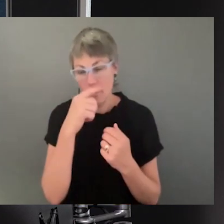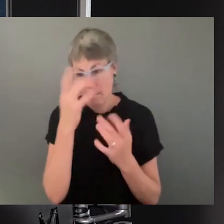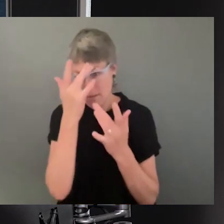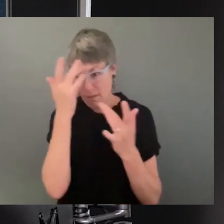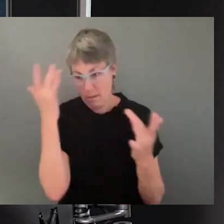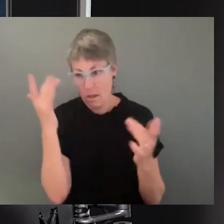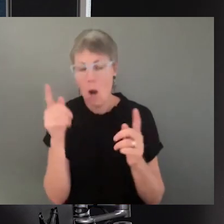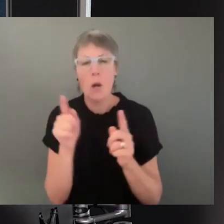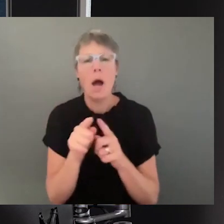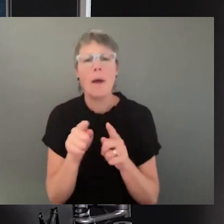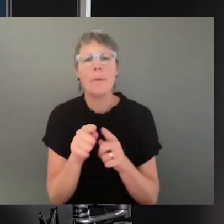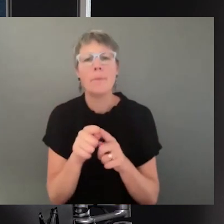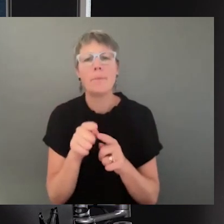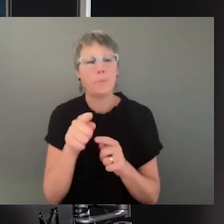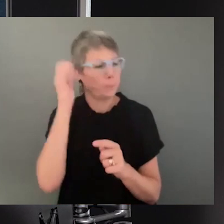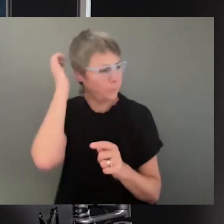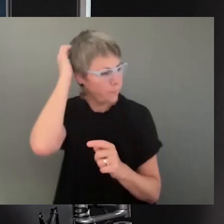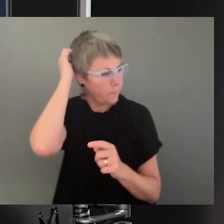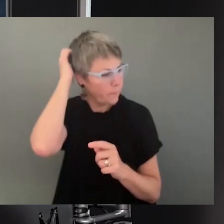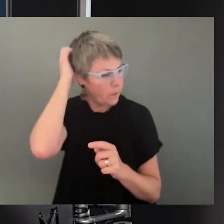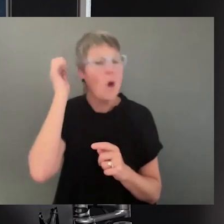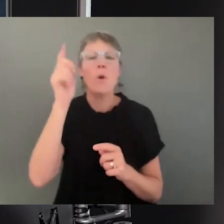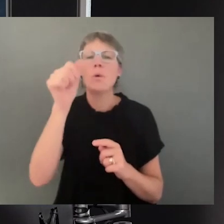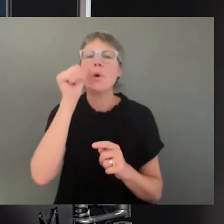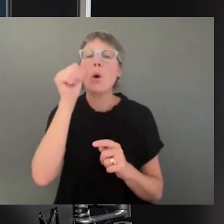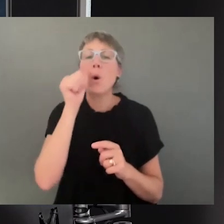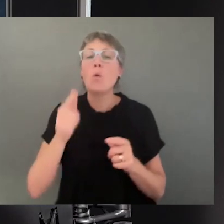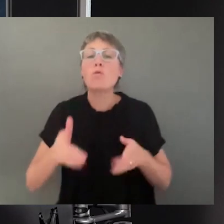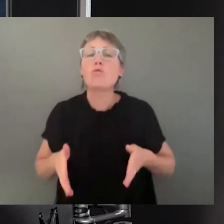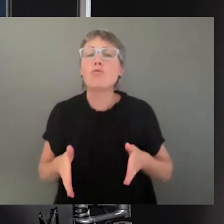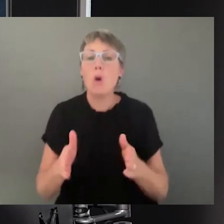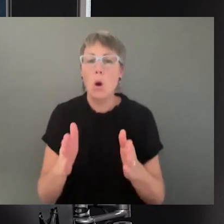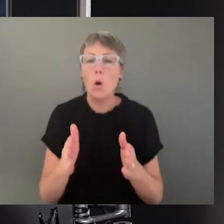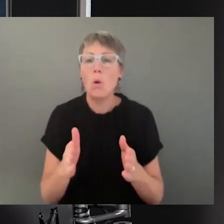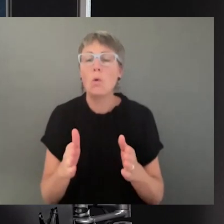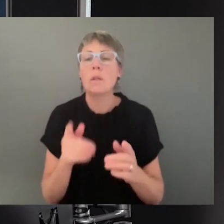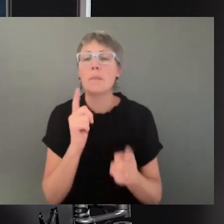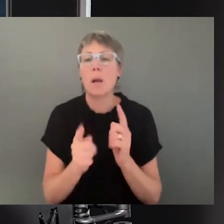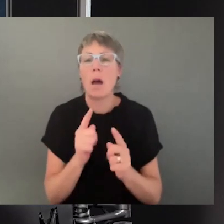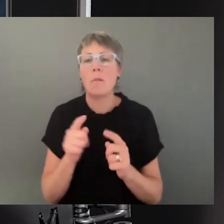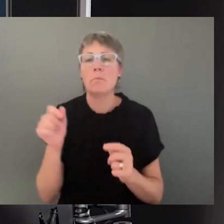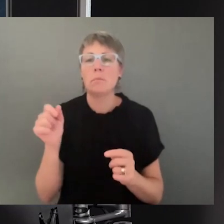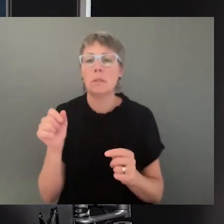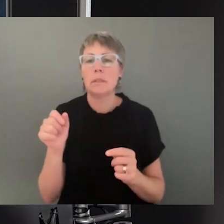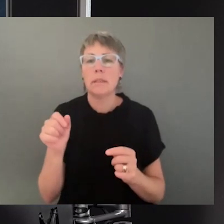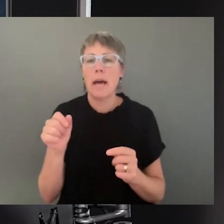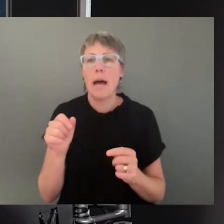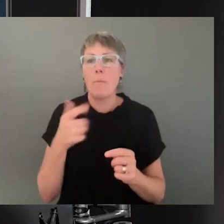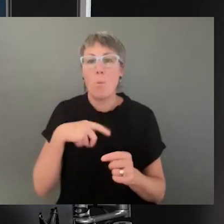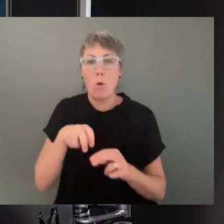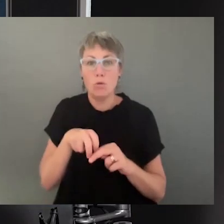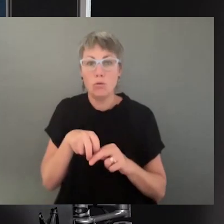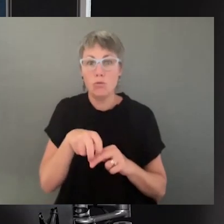divots or the wayfinding paths or bumps on the roads that can be really useful if you